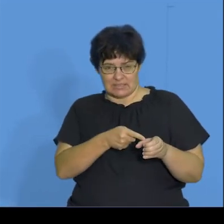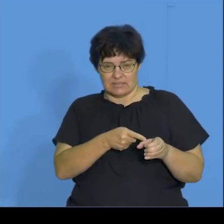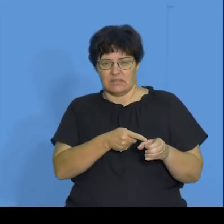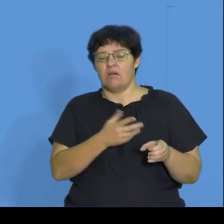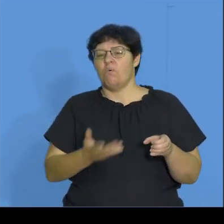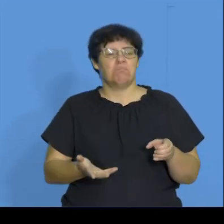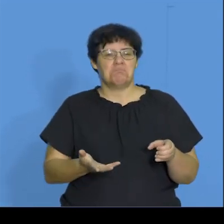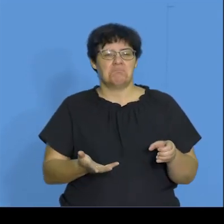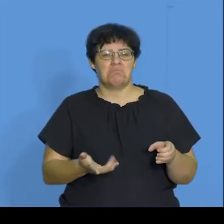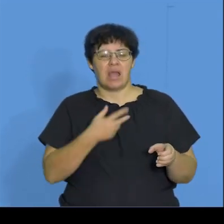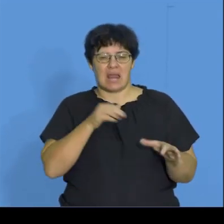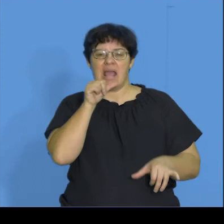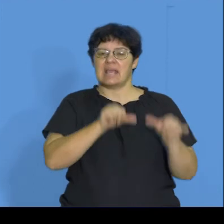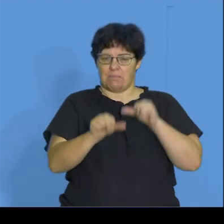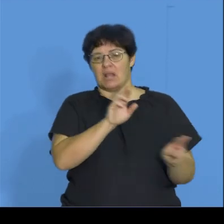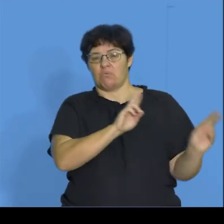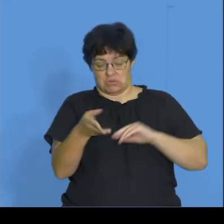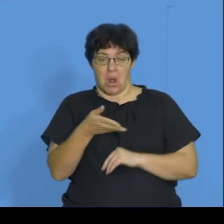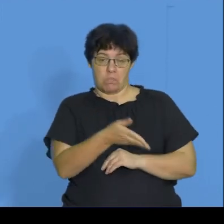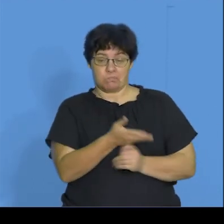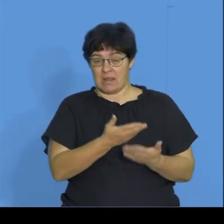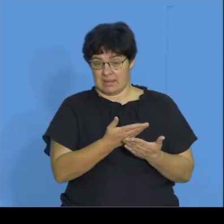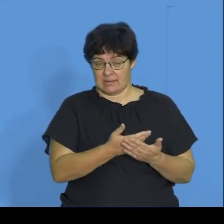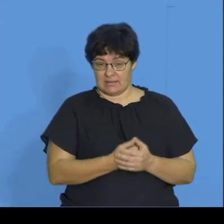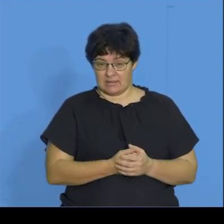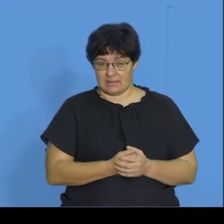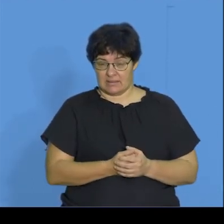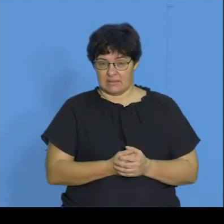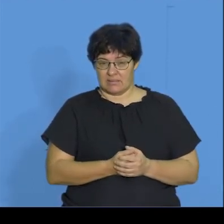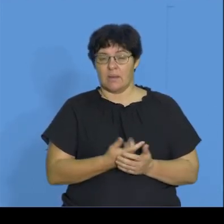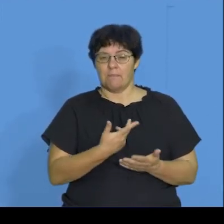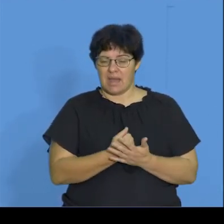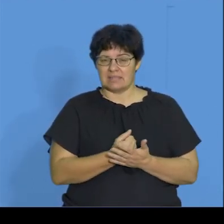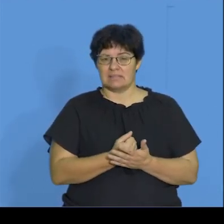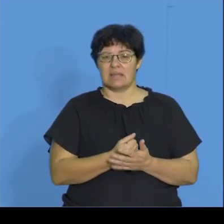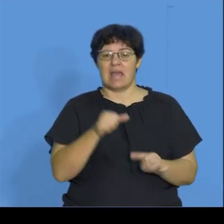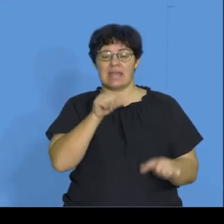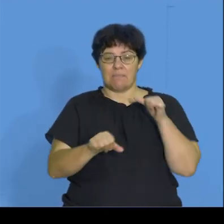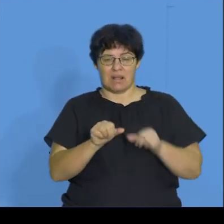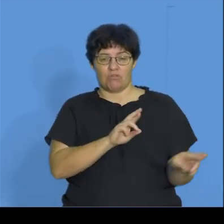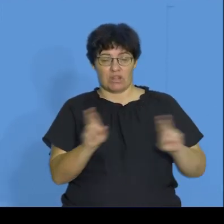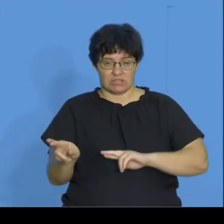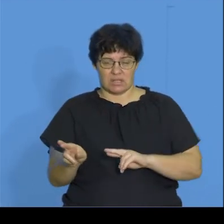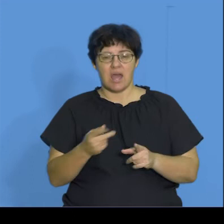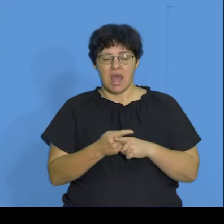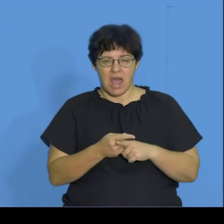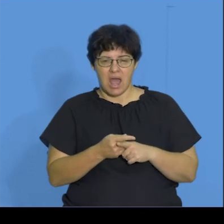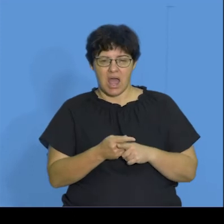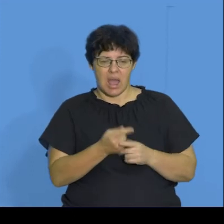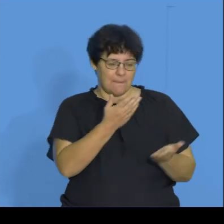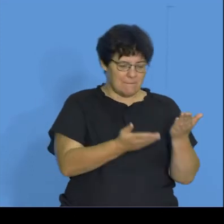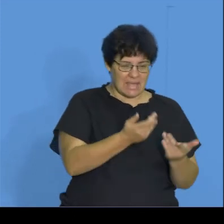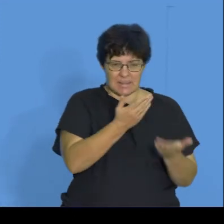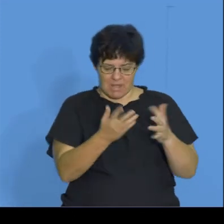in a chemical reaction, okay? So we need to complete a chemical reaction and measure the mass of the products formed,